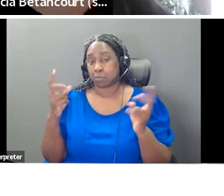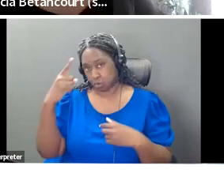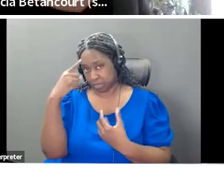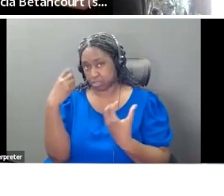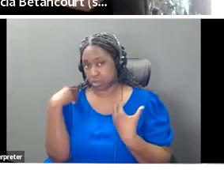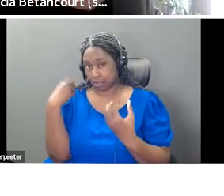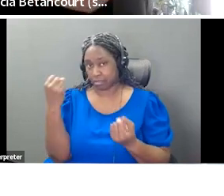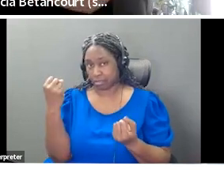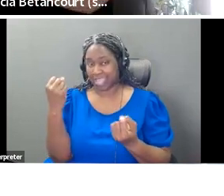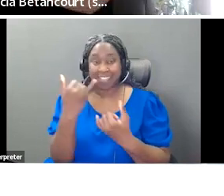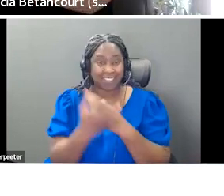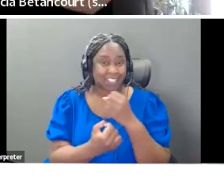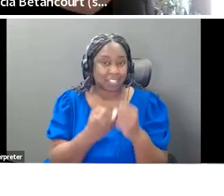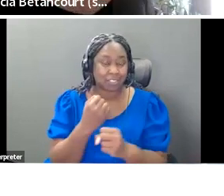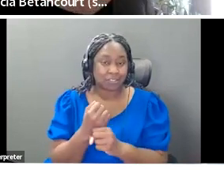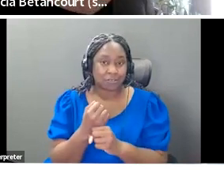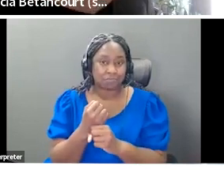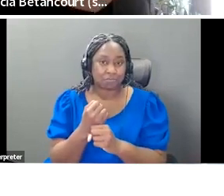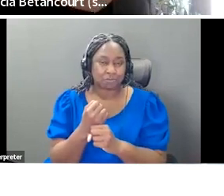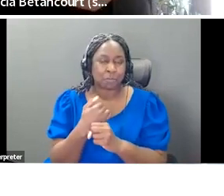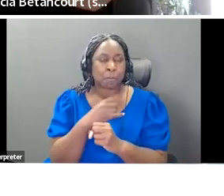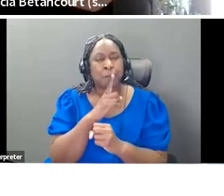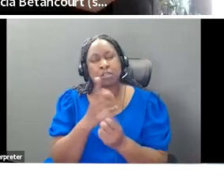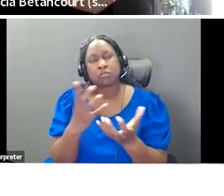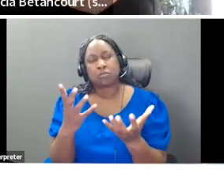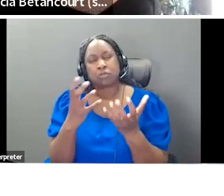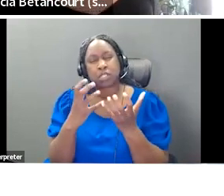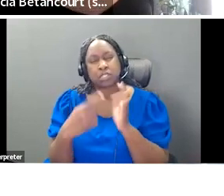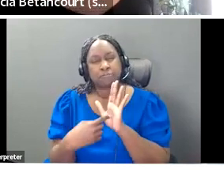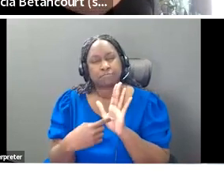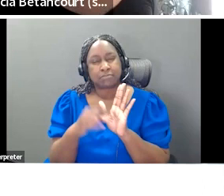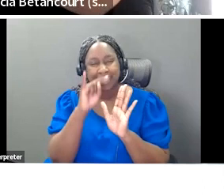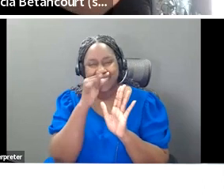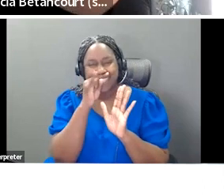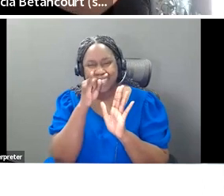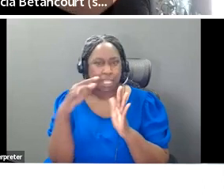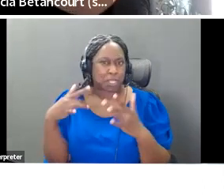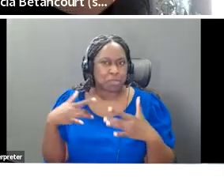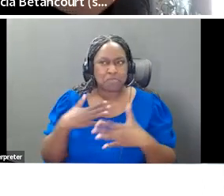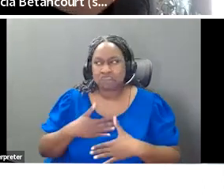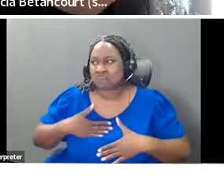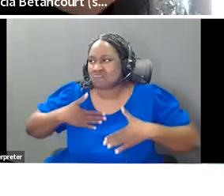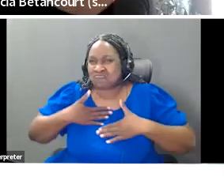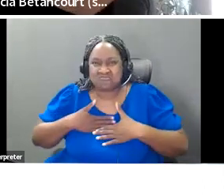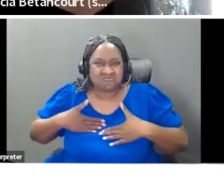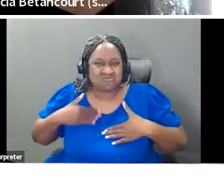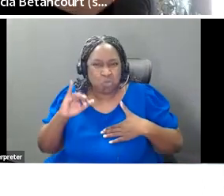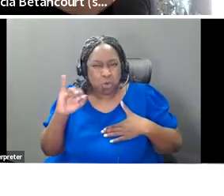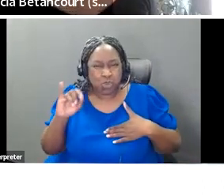health, this year we really just wanted to feature kids being really joyful and getting back to being